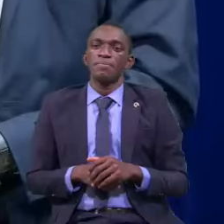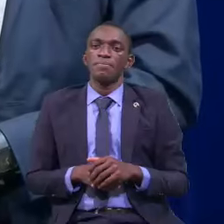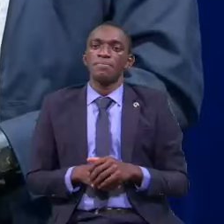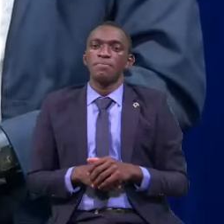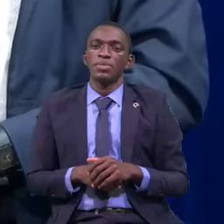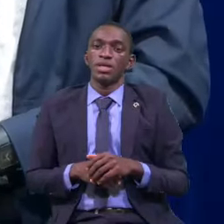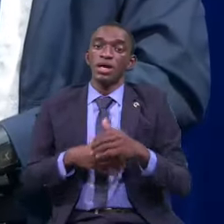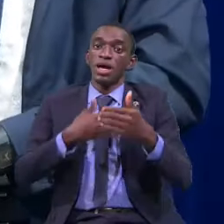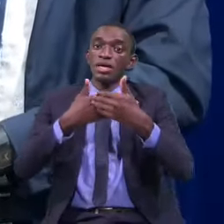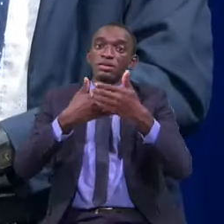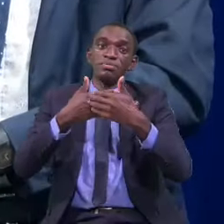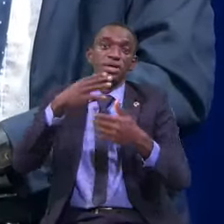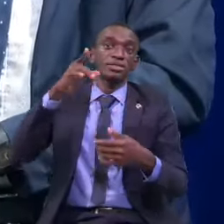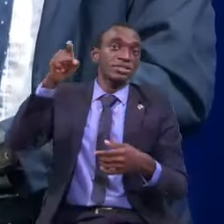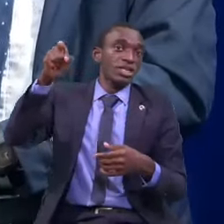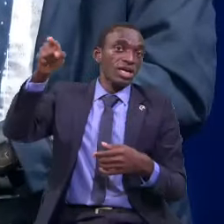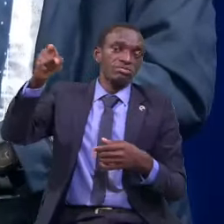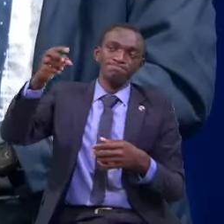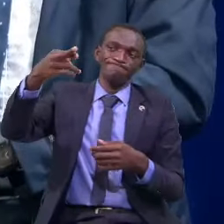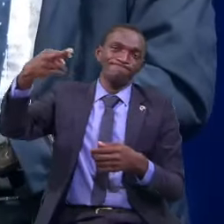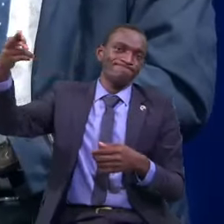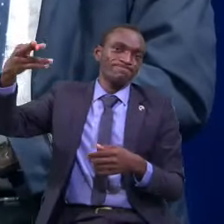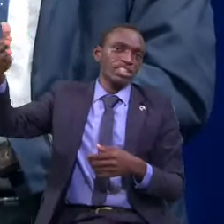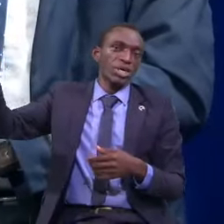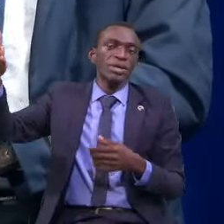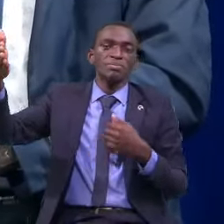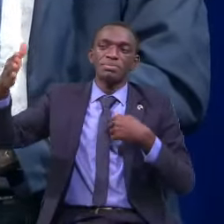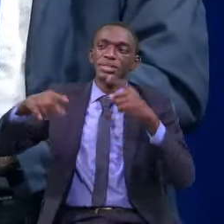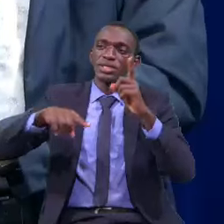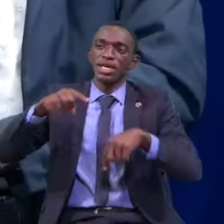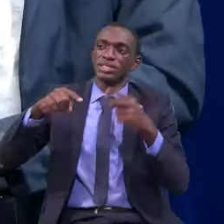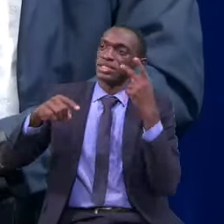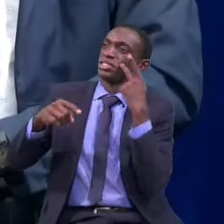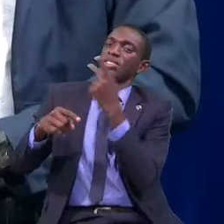At the back, at this extreme right. I cannot see any sign there.